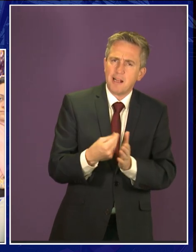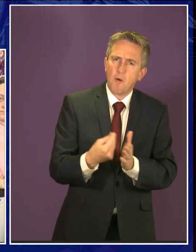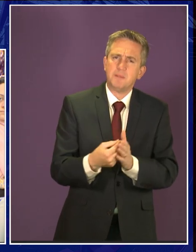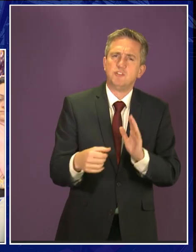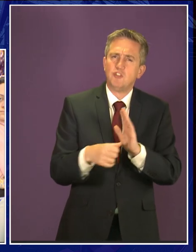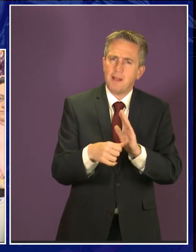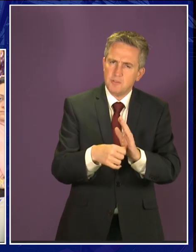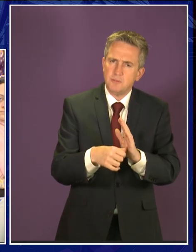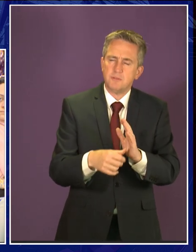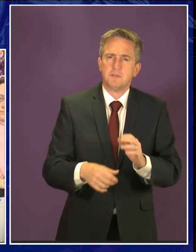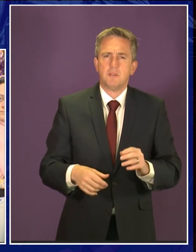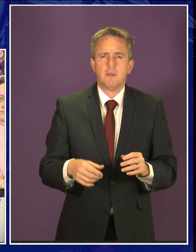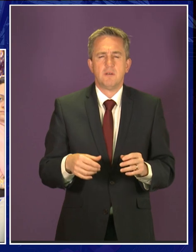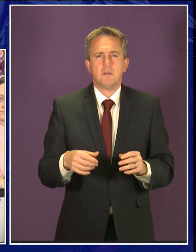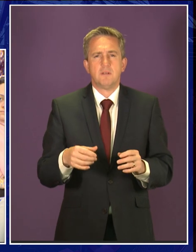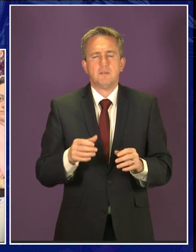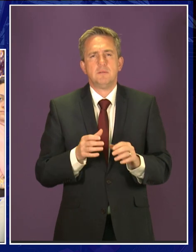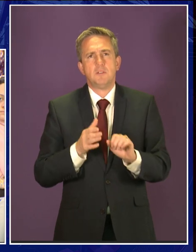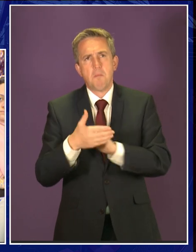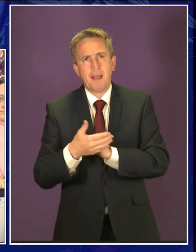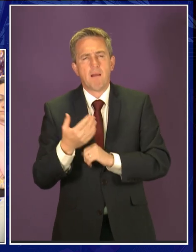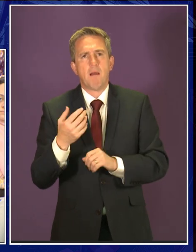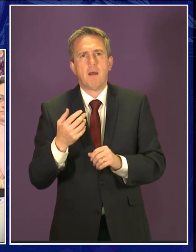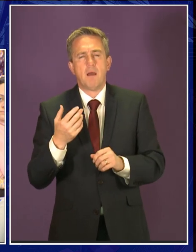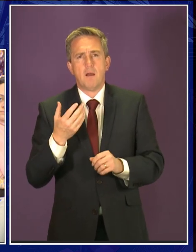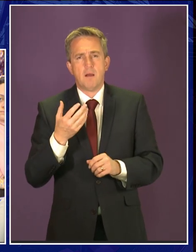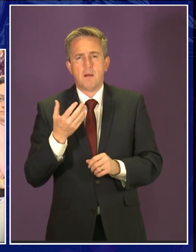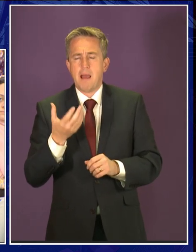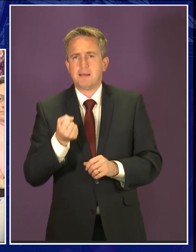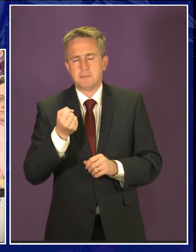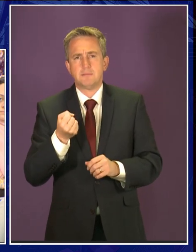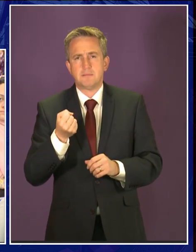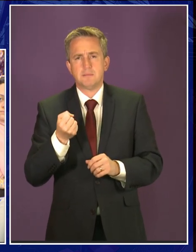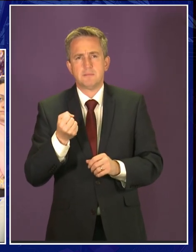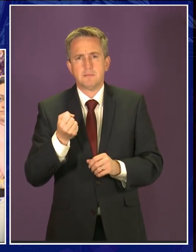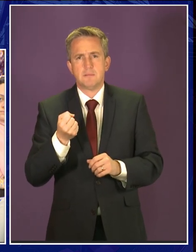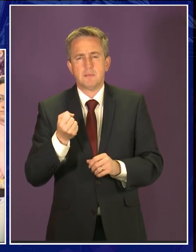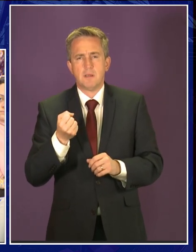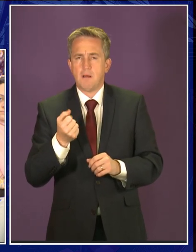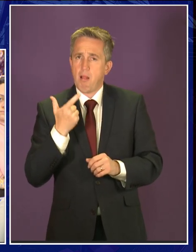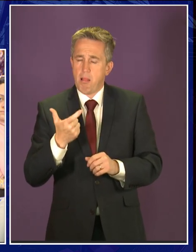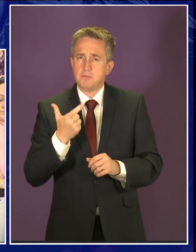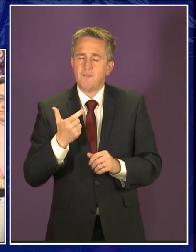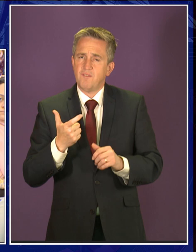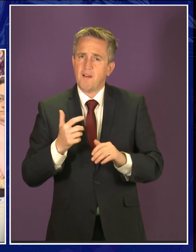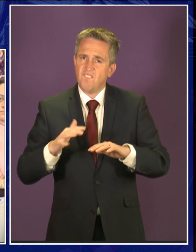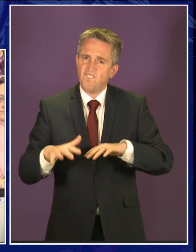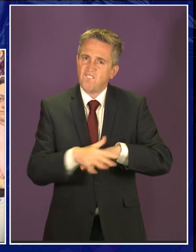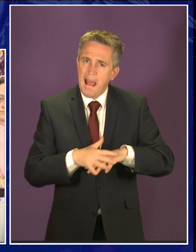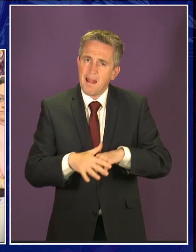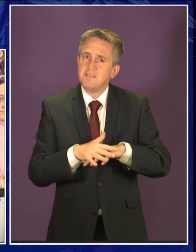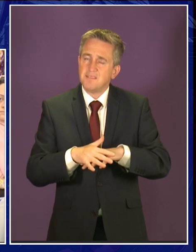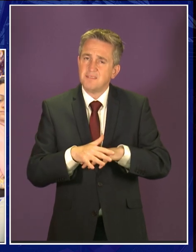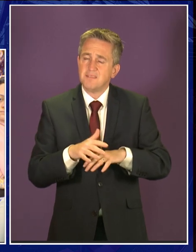course, we tend to have decently high rates of violence. However,